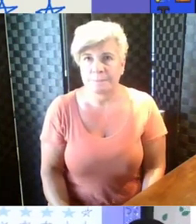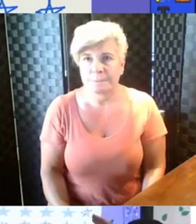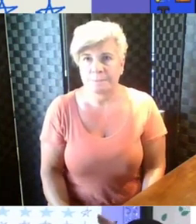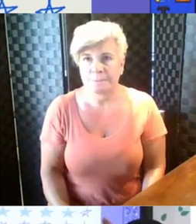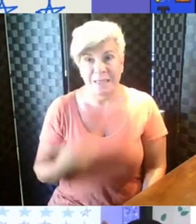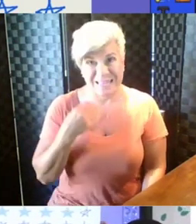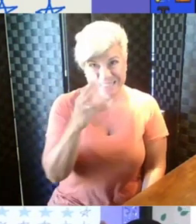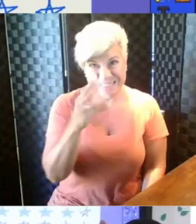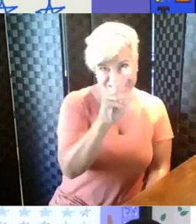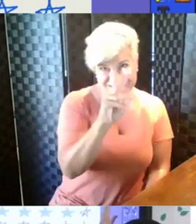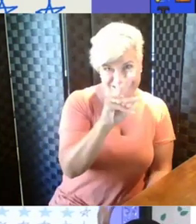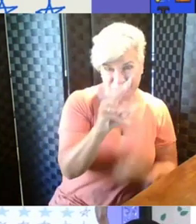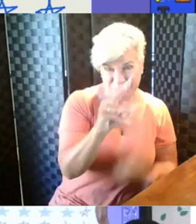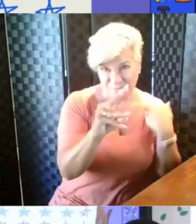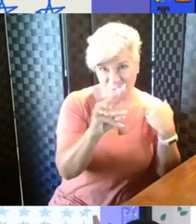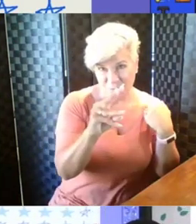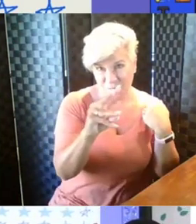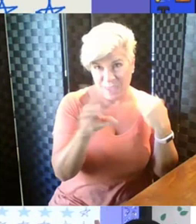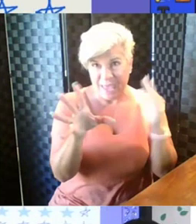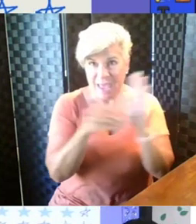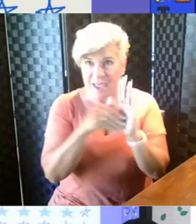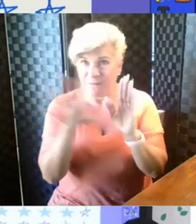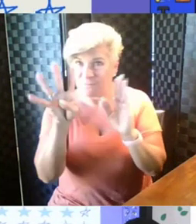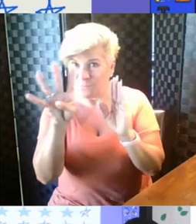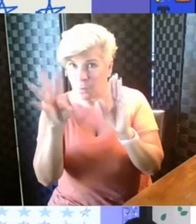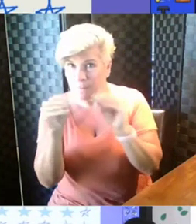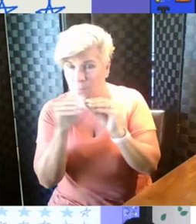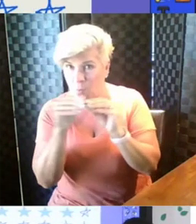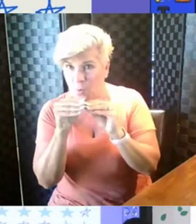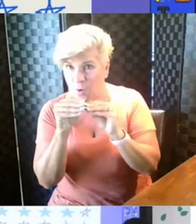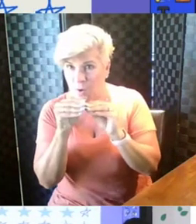We had 16. We added 4 more.